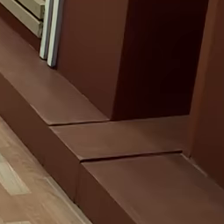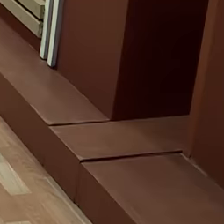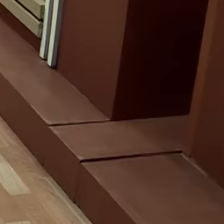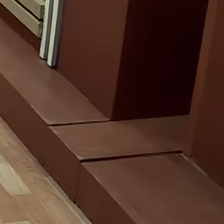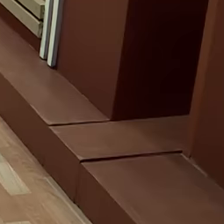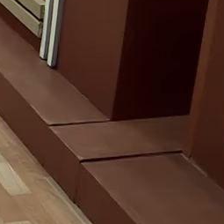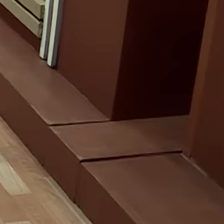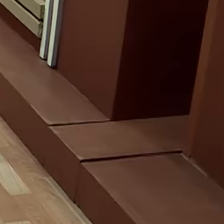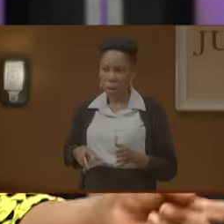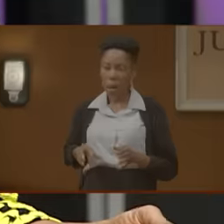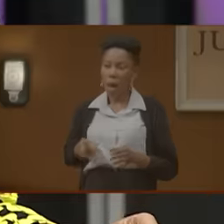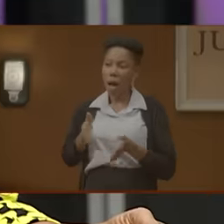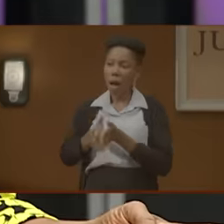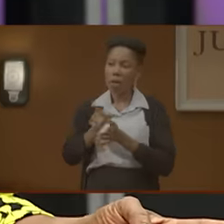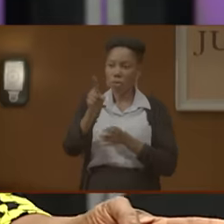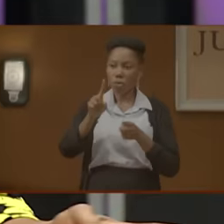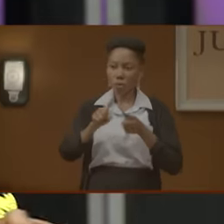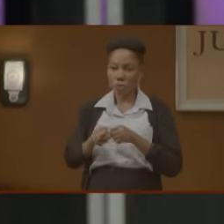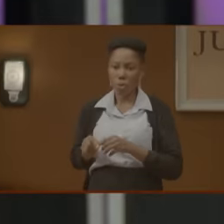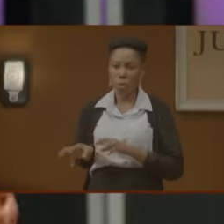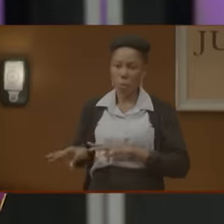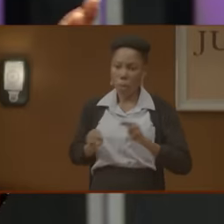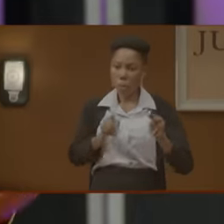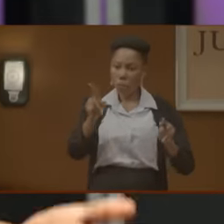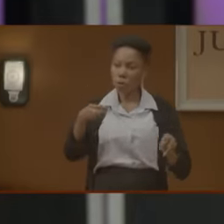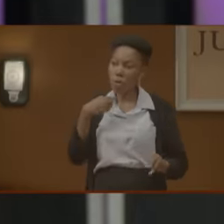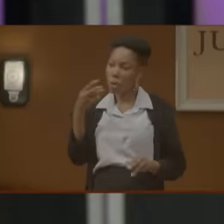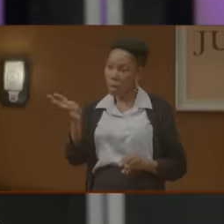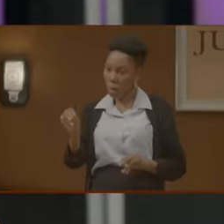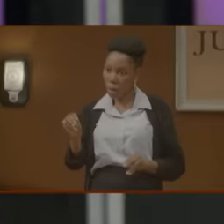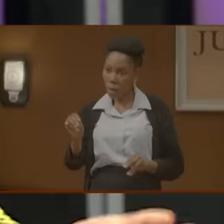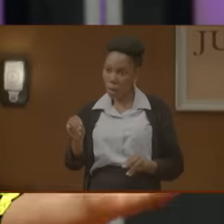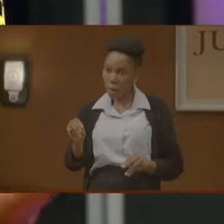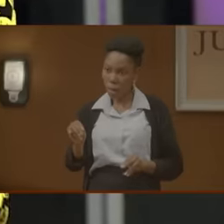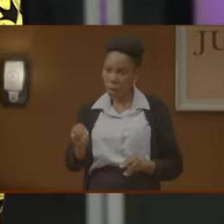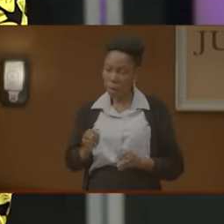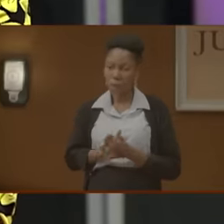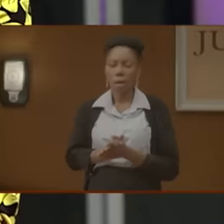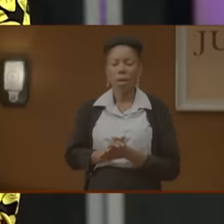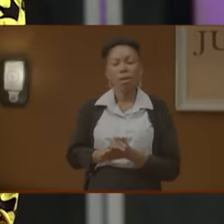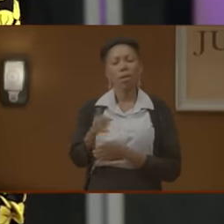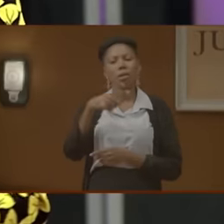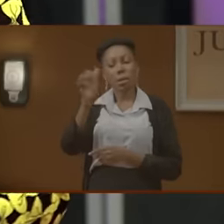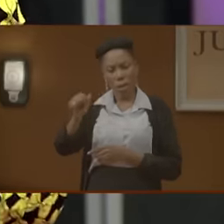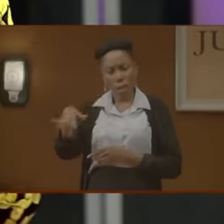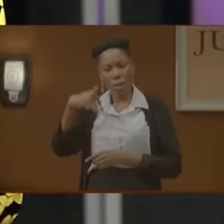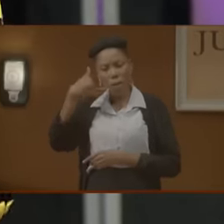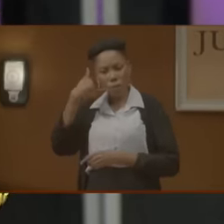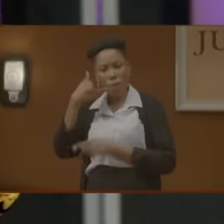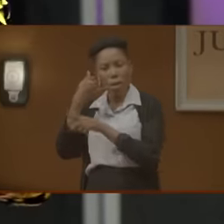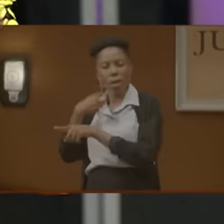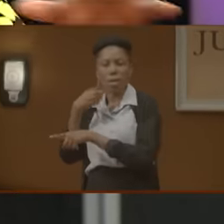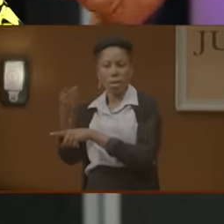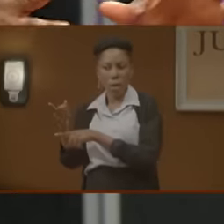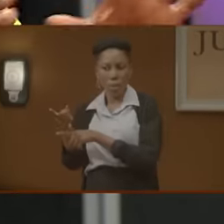did you tell him? We called him. All what he's saying is he's just mixing them up. If I didn't want